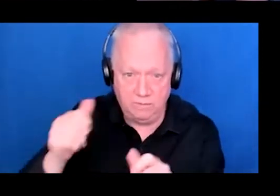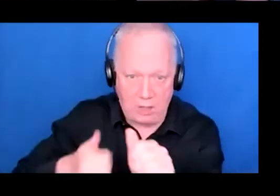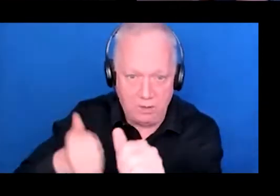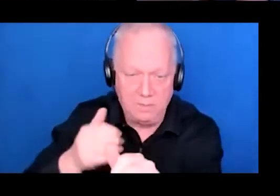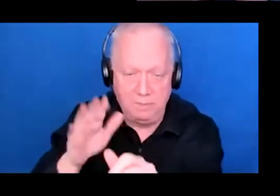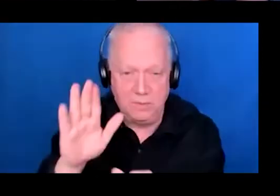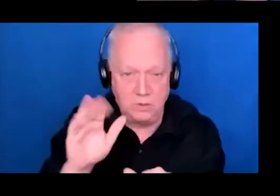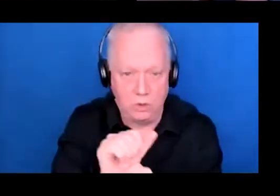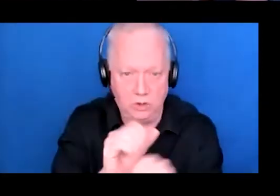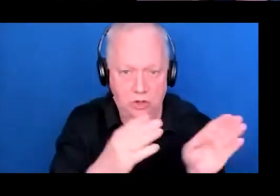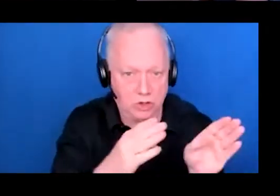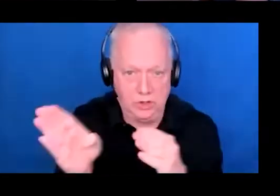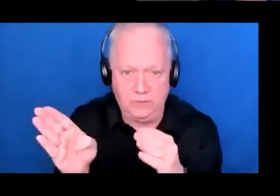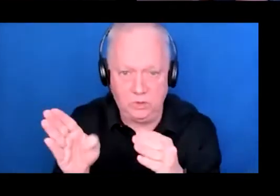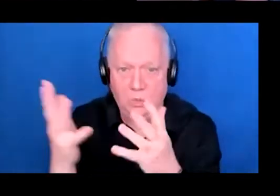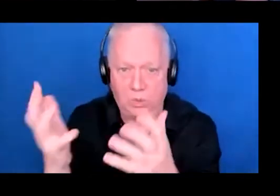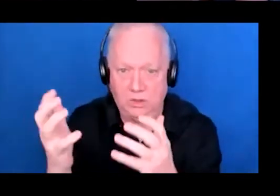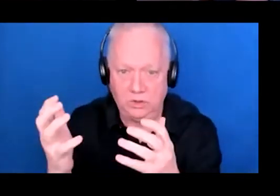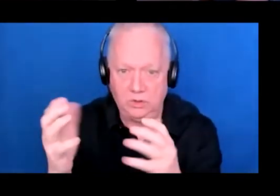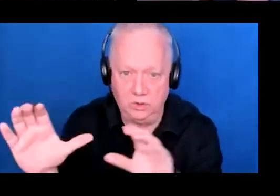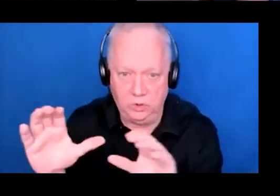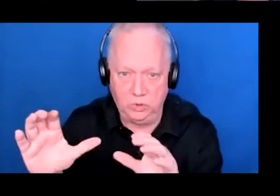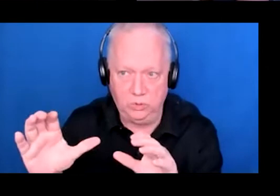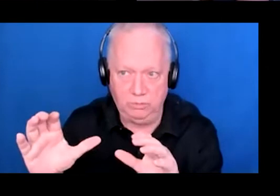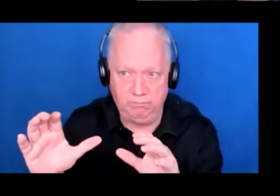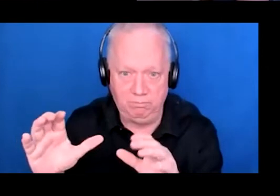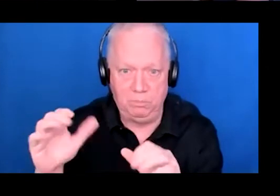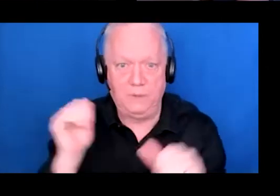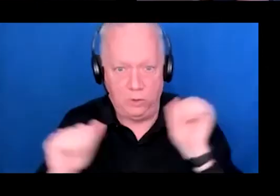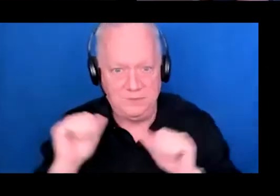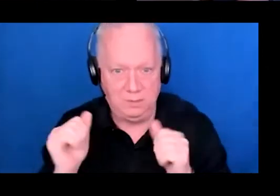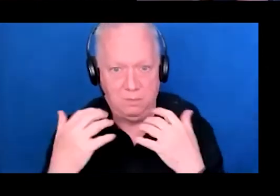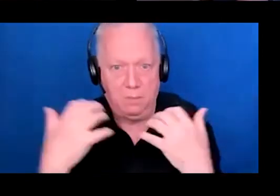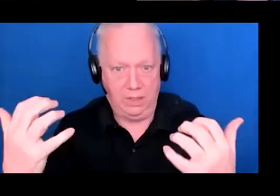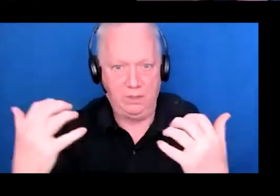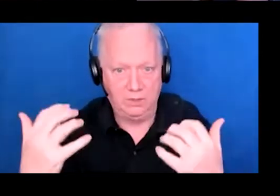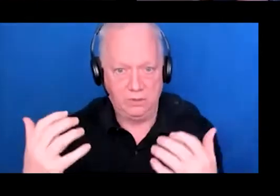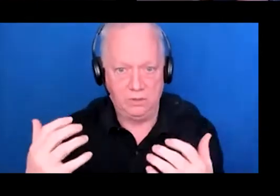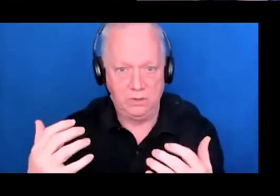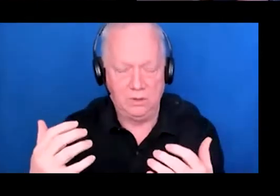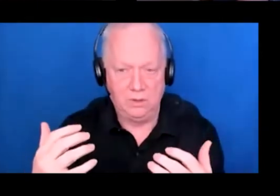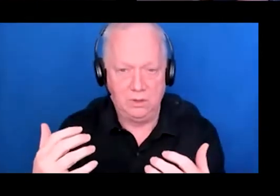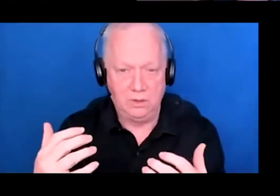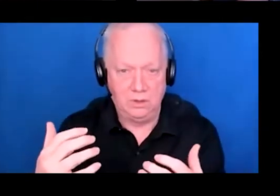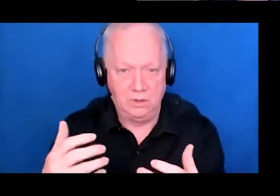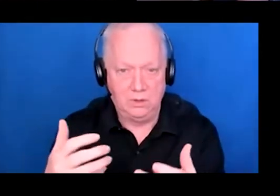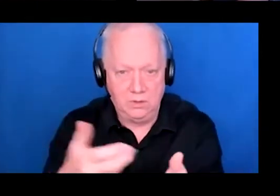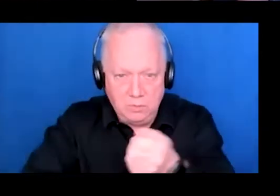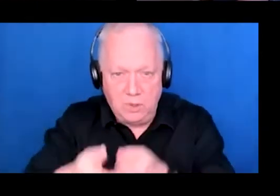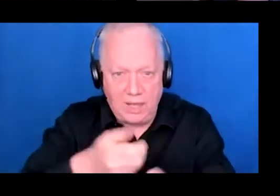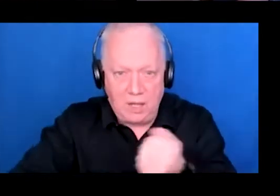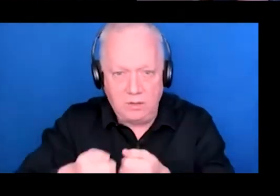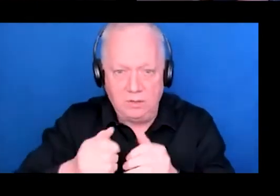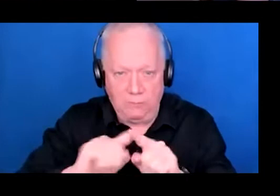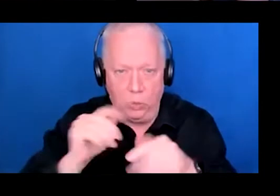his work took a shift towards wanting to do these performances in public to pull out, you know, the ways of